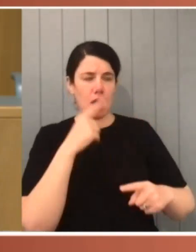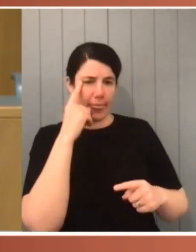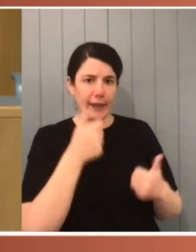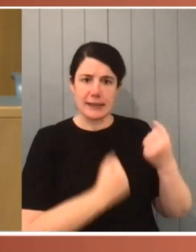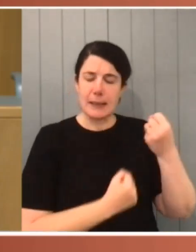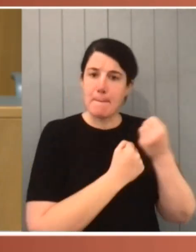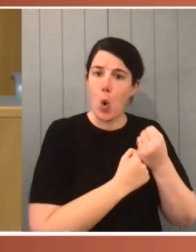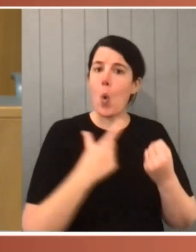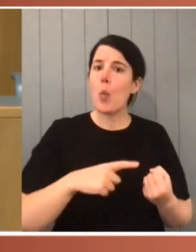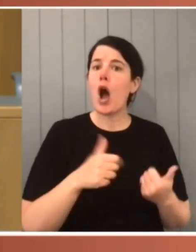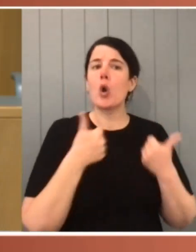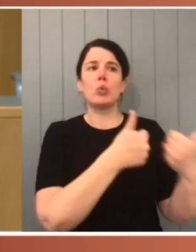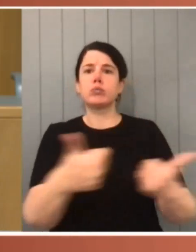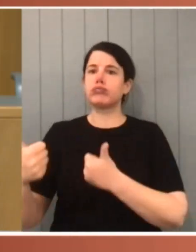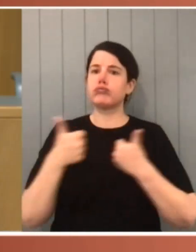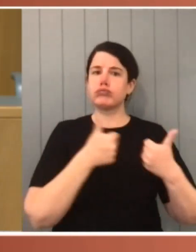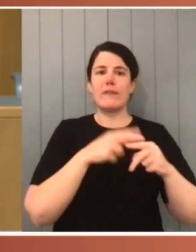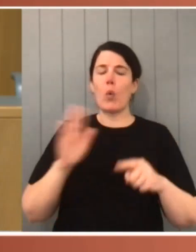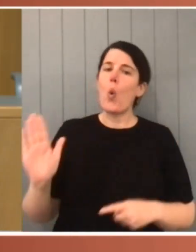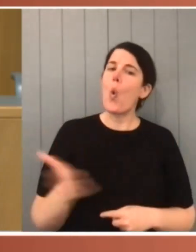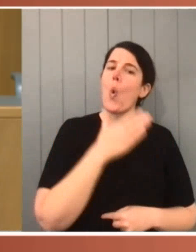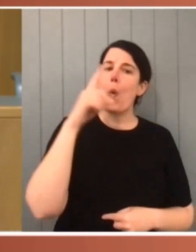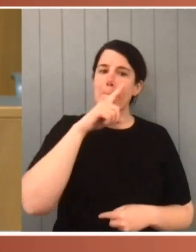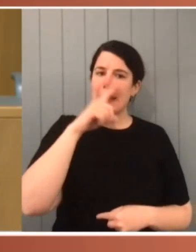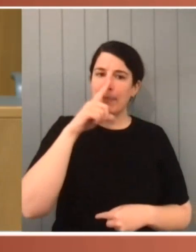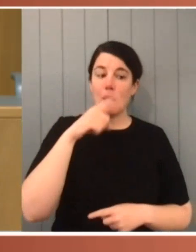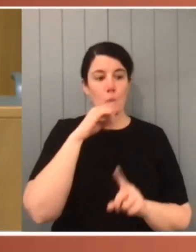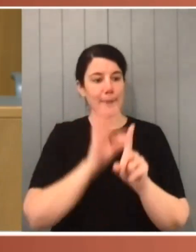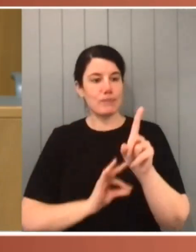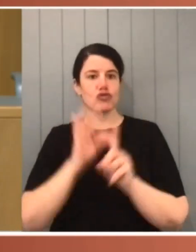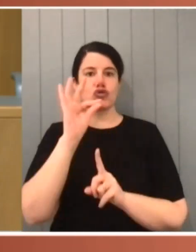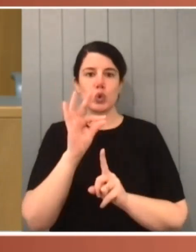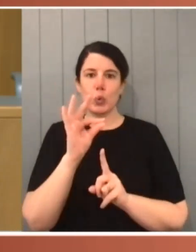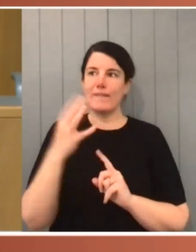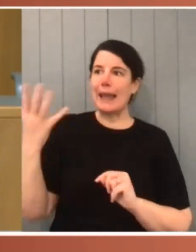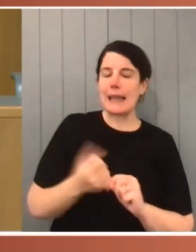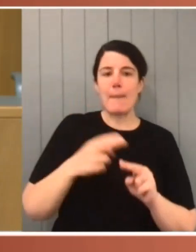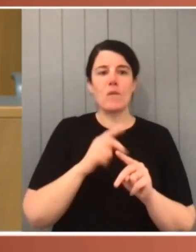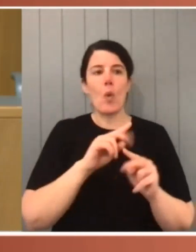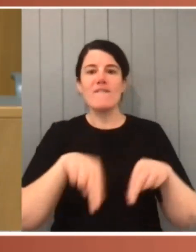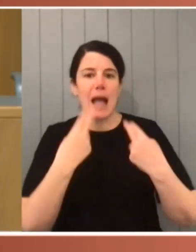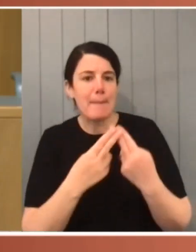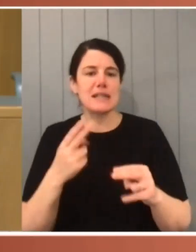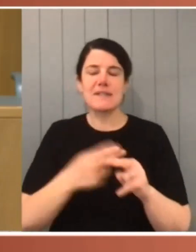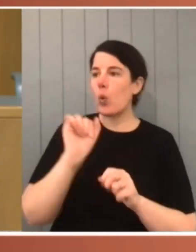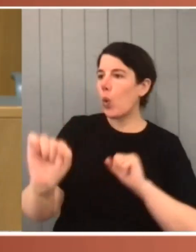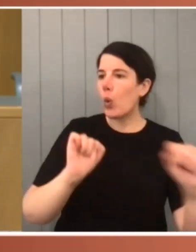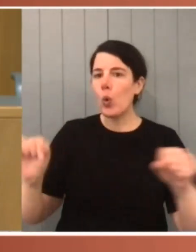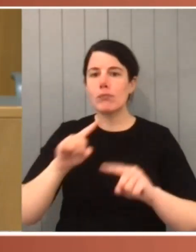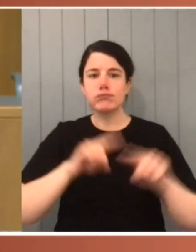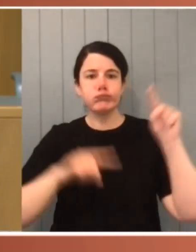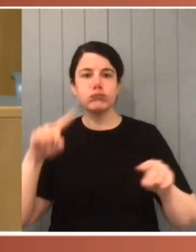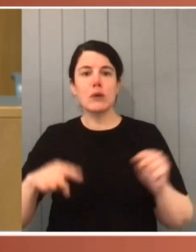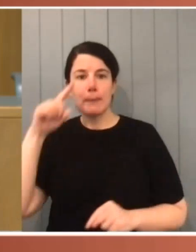the well-being of the overall community because it will improve economic growth, or vice versa. I defend increasing taxes in this